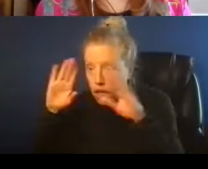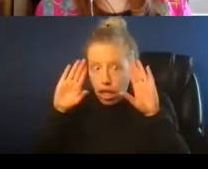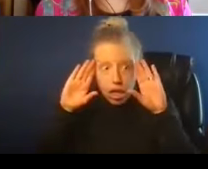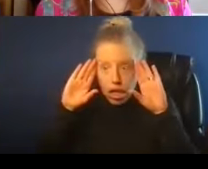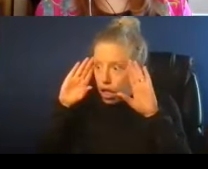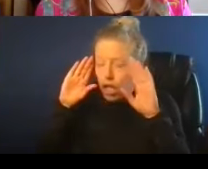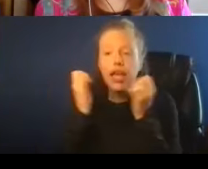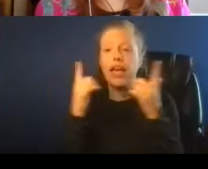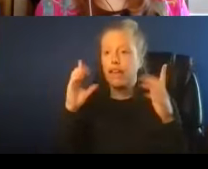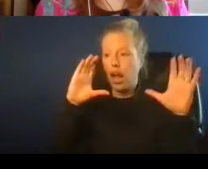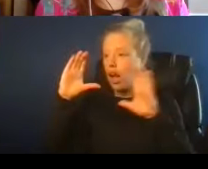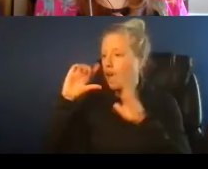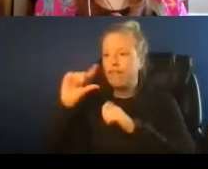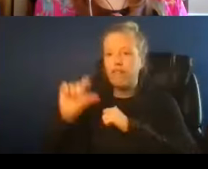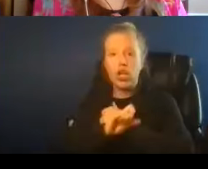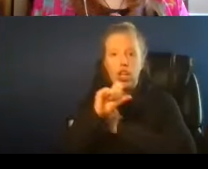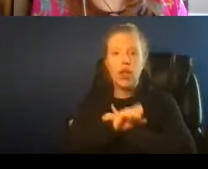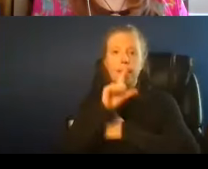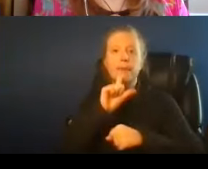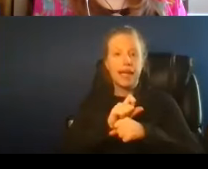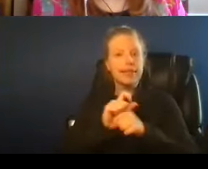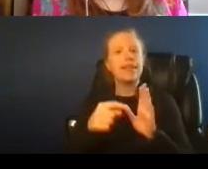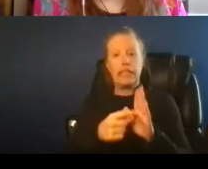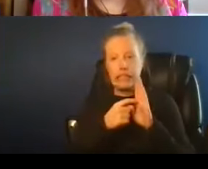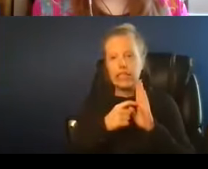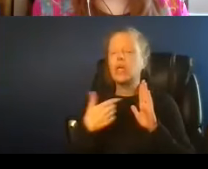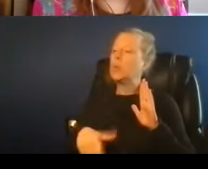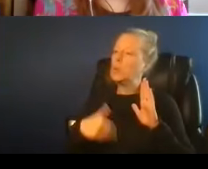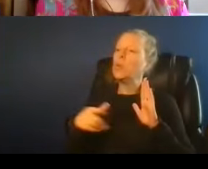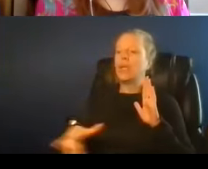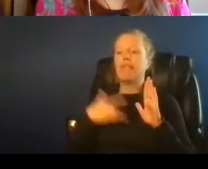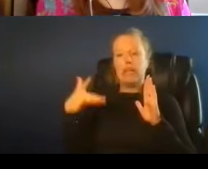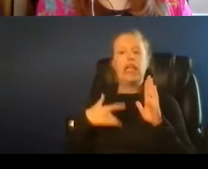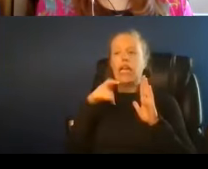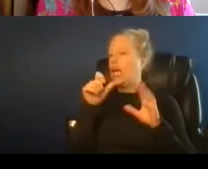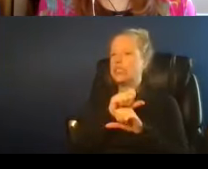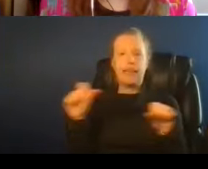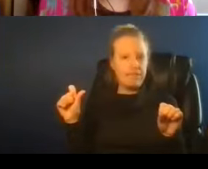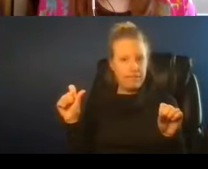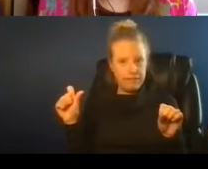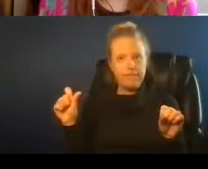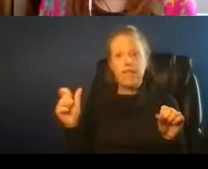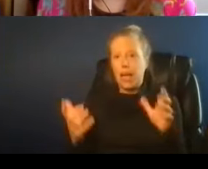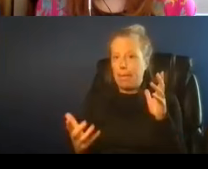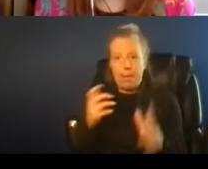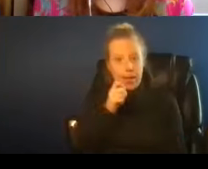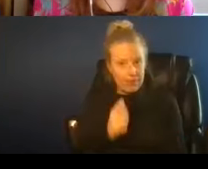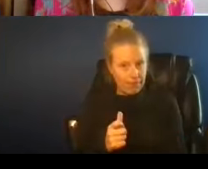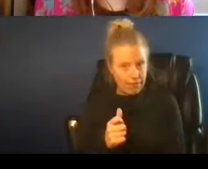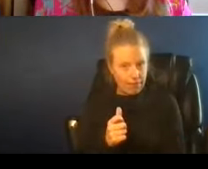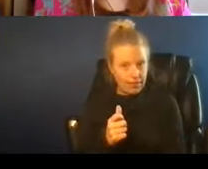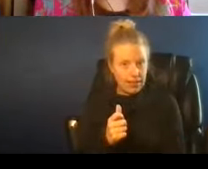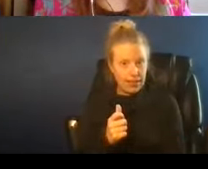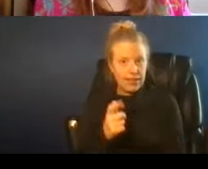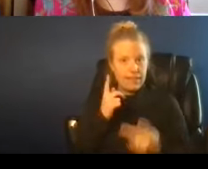looking out for a possible threat, that's definitely a sign that you're feeling unsafe. Maybe you're not